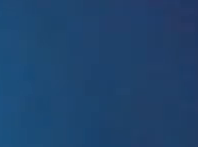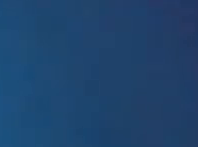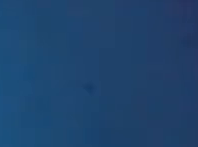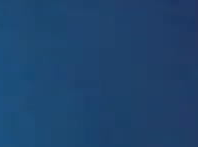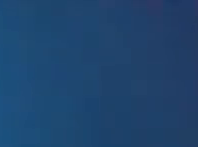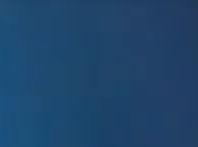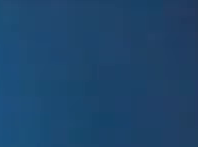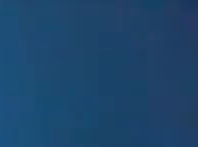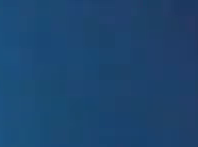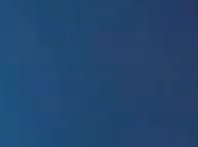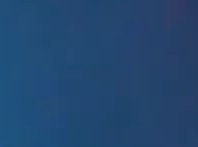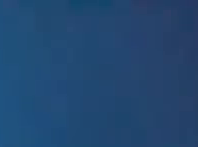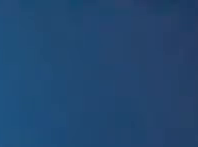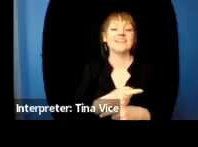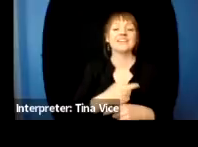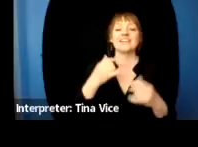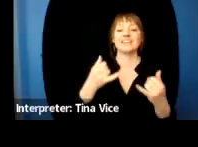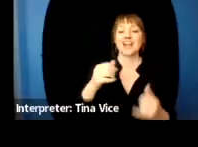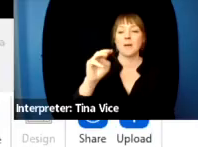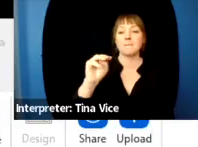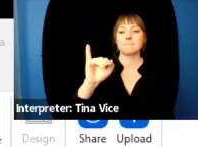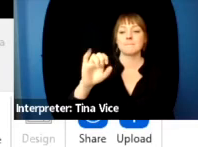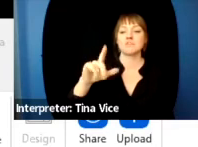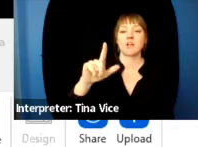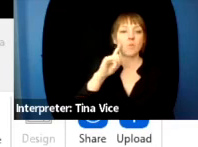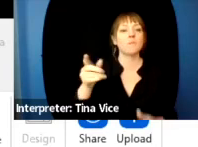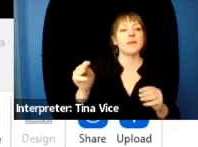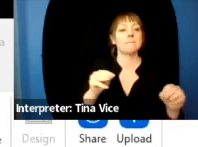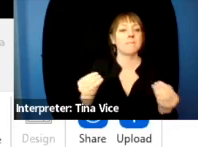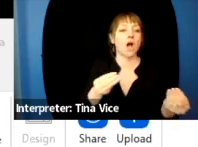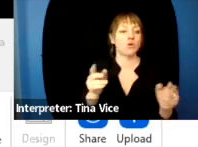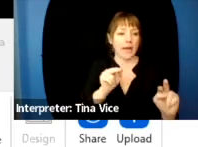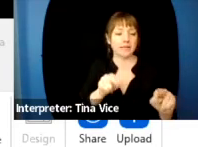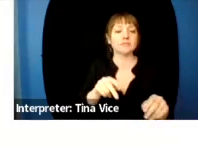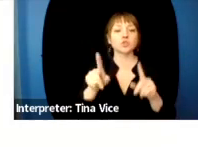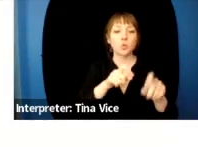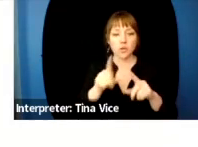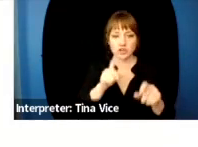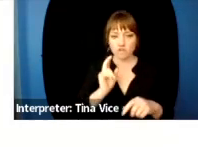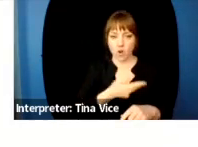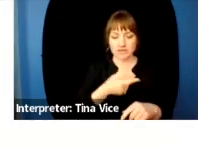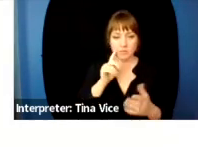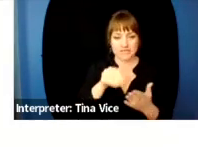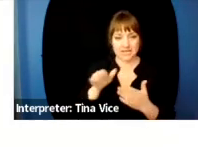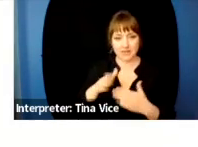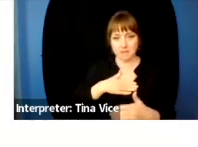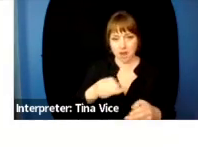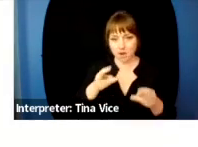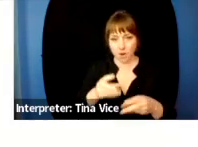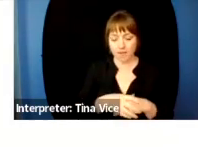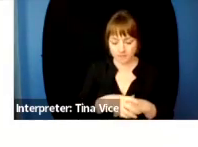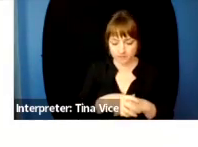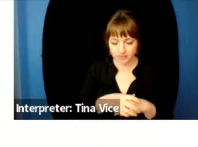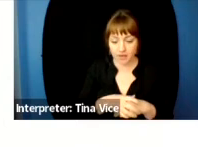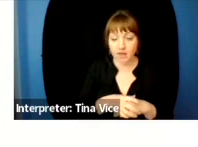Okay, so Michelle is going to be moderating some questions for us and sending them my way. I think the first one that I have, and this can be